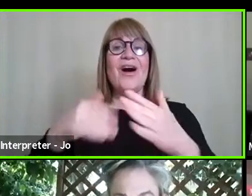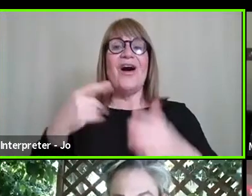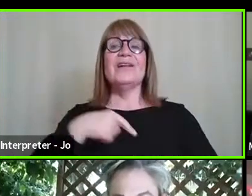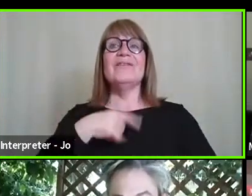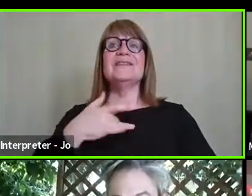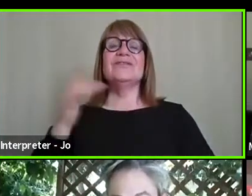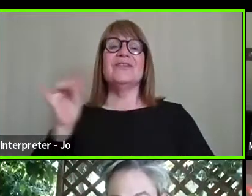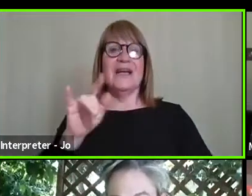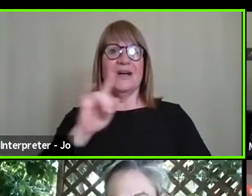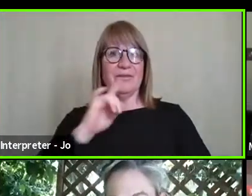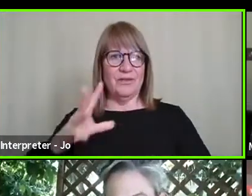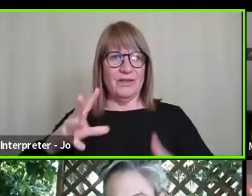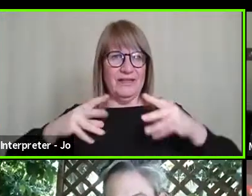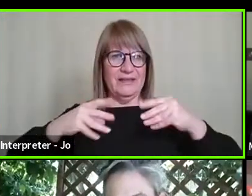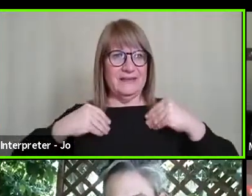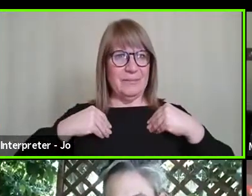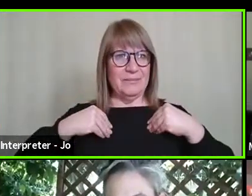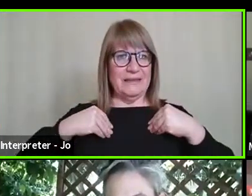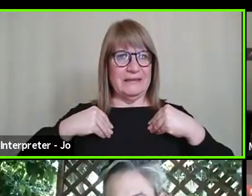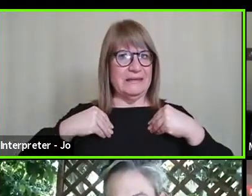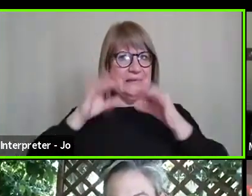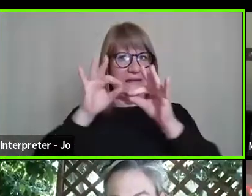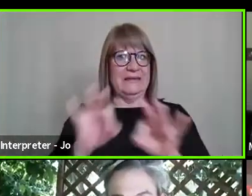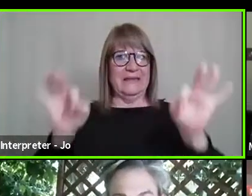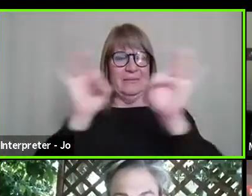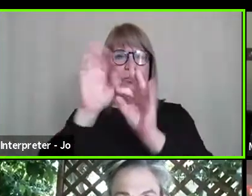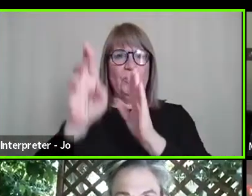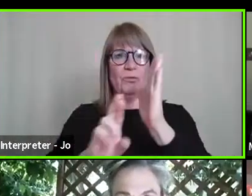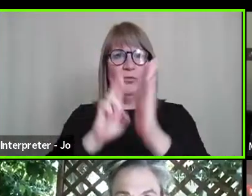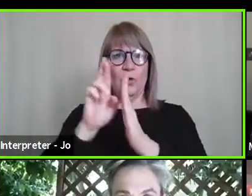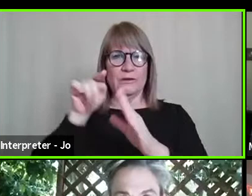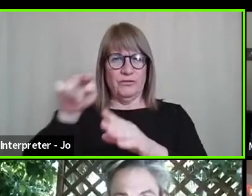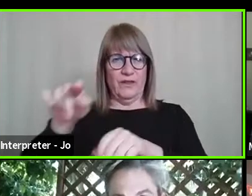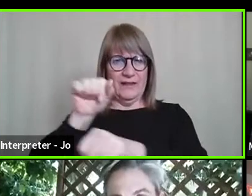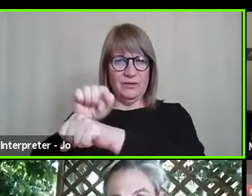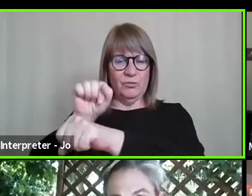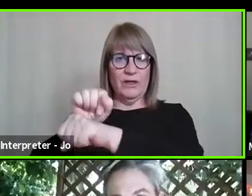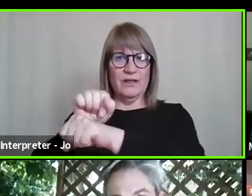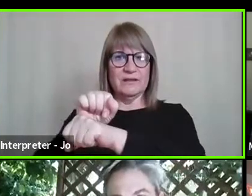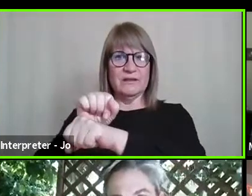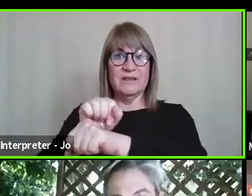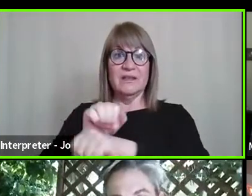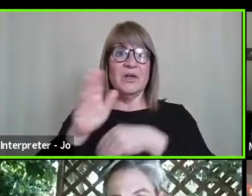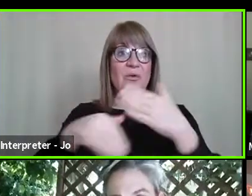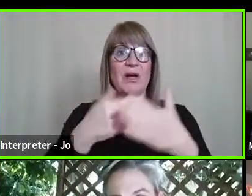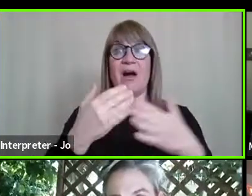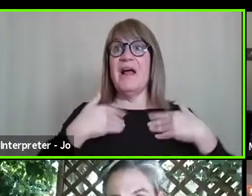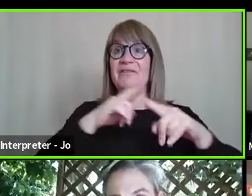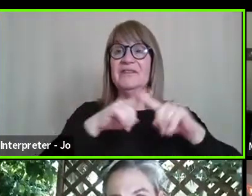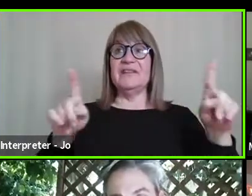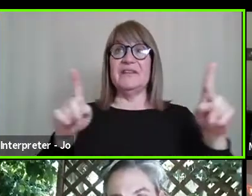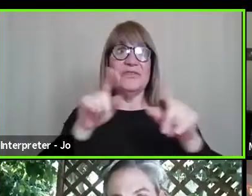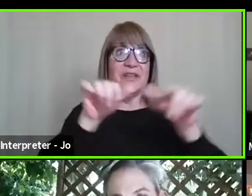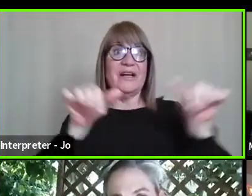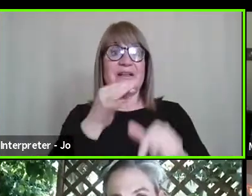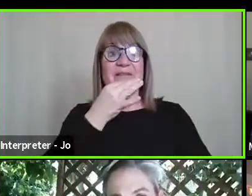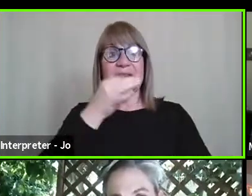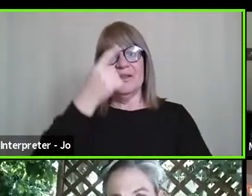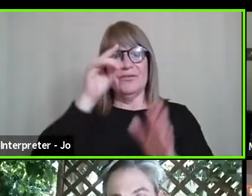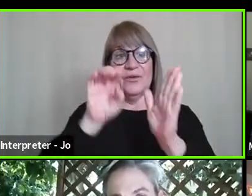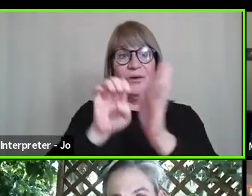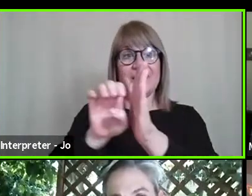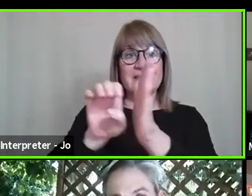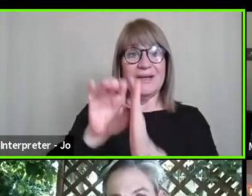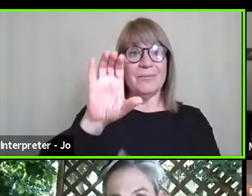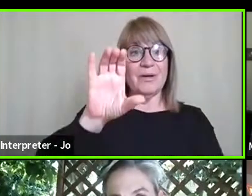important critical roles in the work right so that we all have like different areas of expertise for example carly and